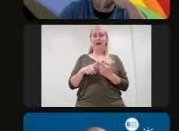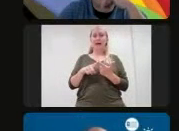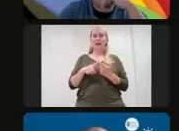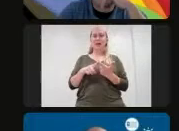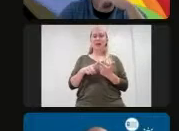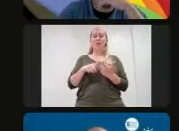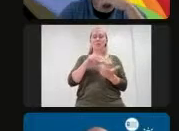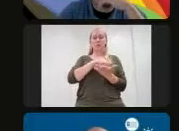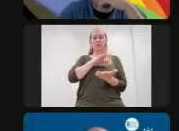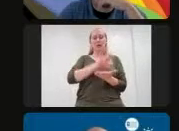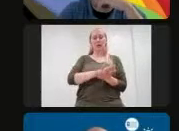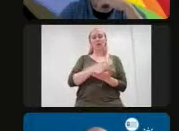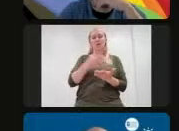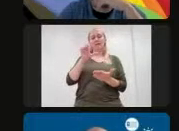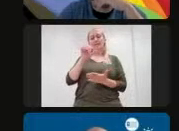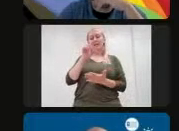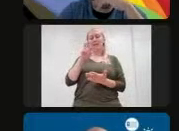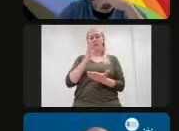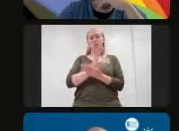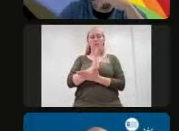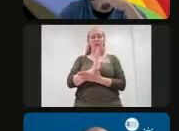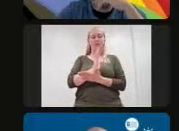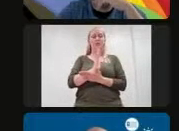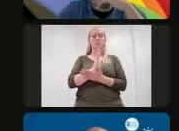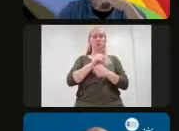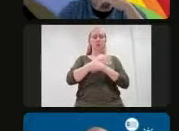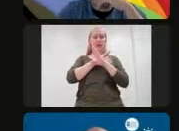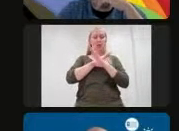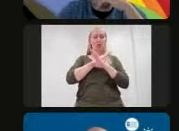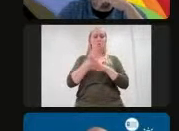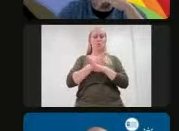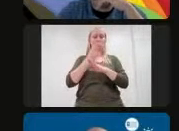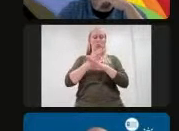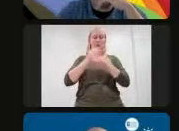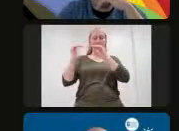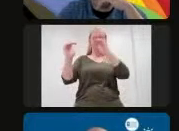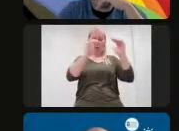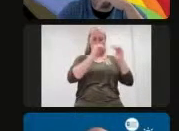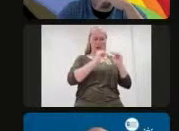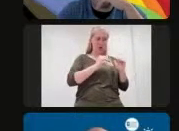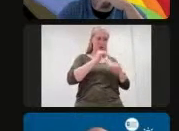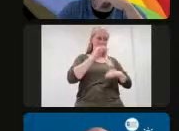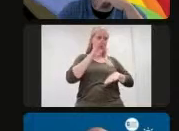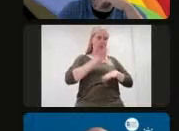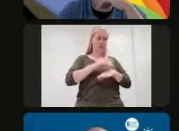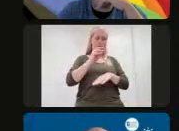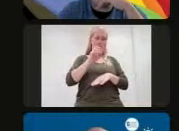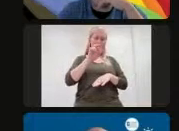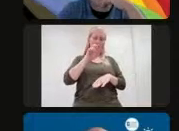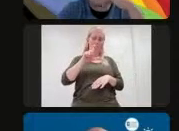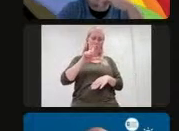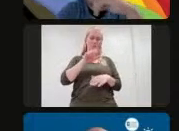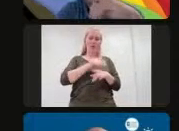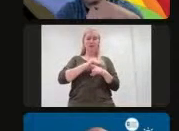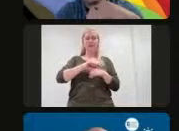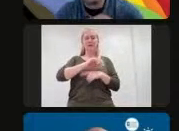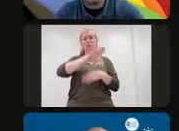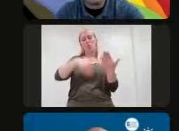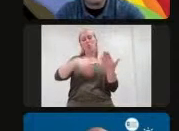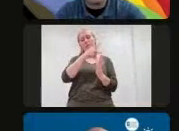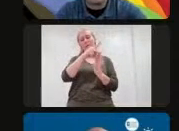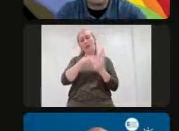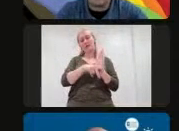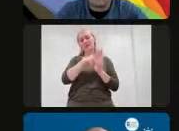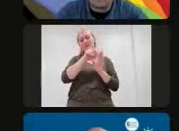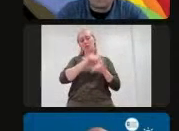protection, use equity or equitable practices in all our policies and practices,